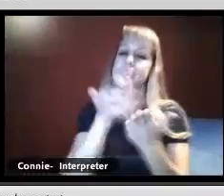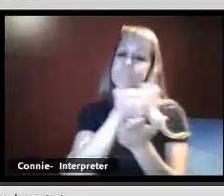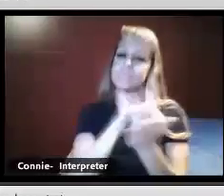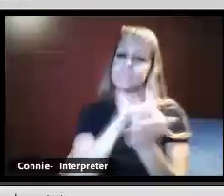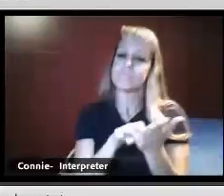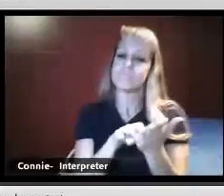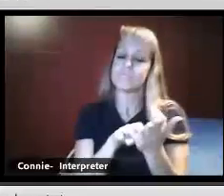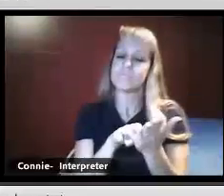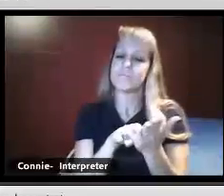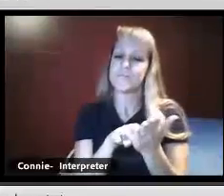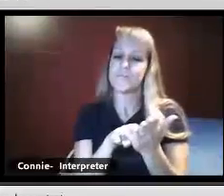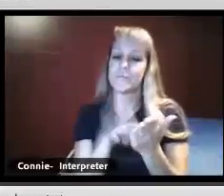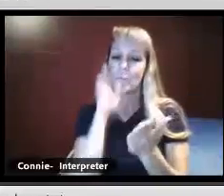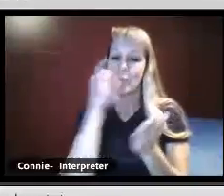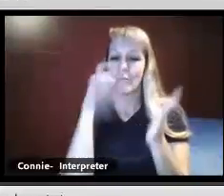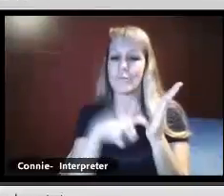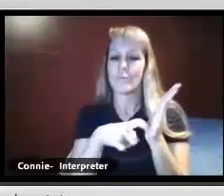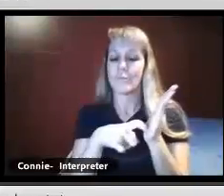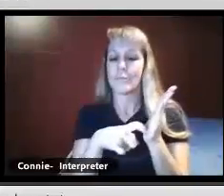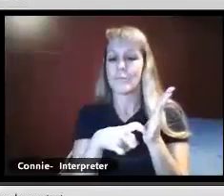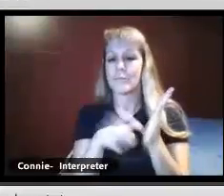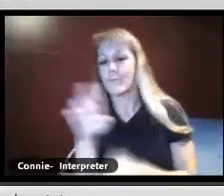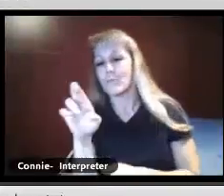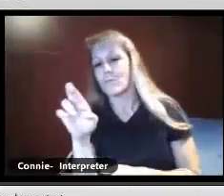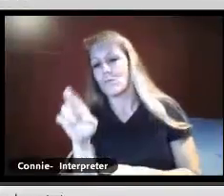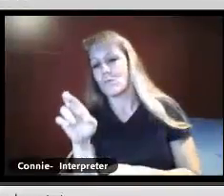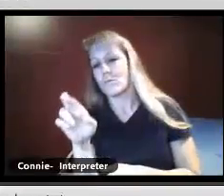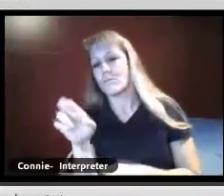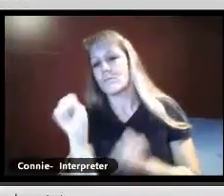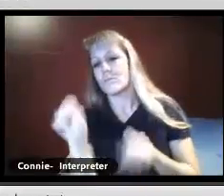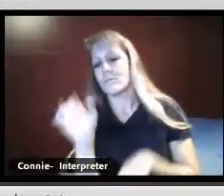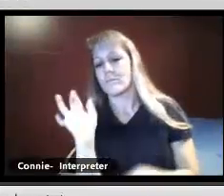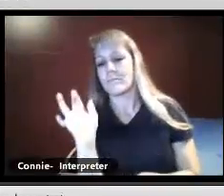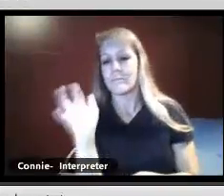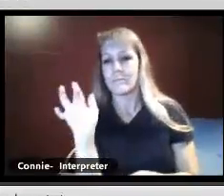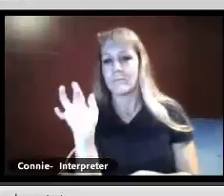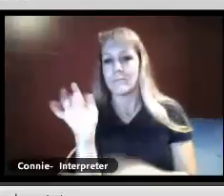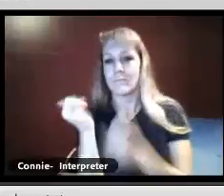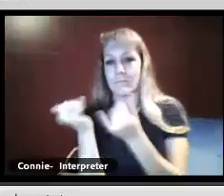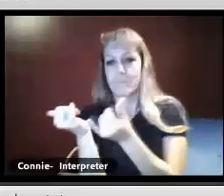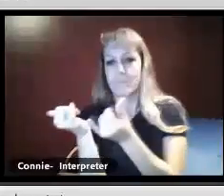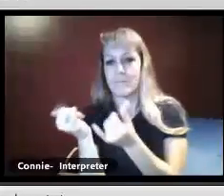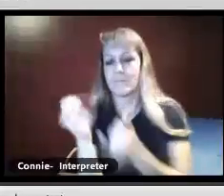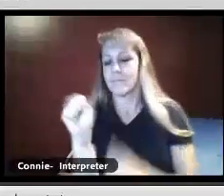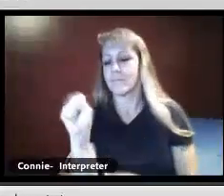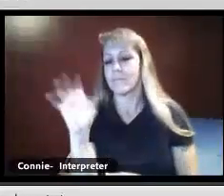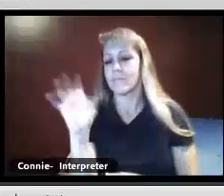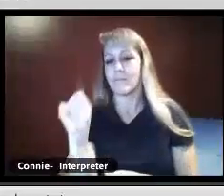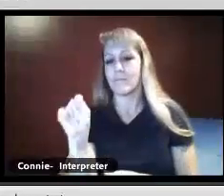You will notice that if you go to the right-hand side that you can click on Current Scout Report.